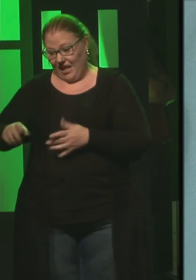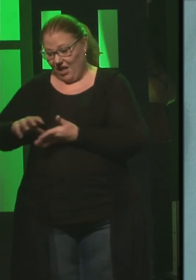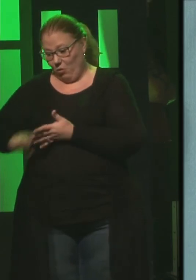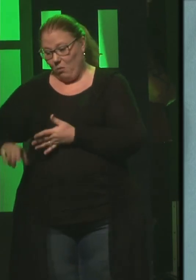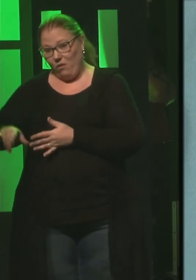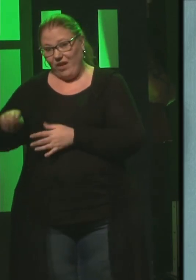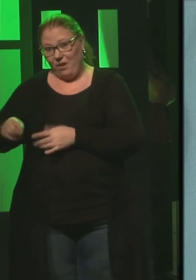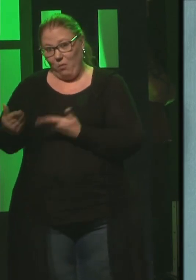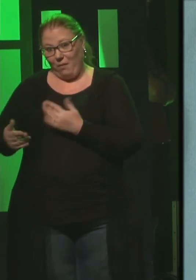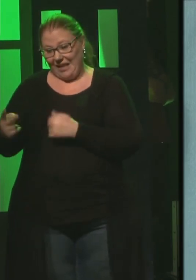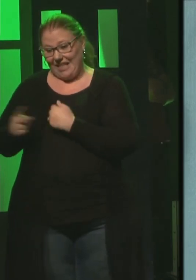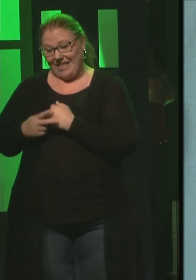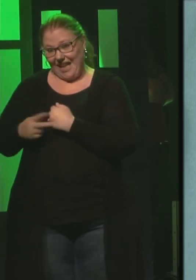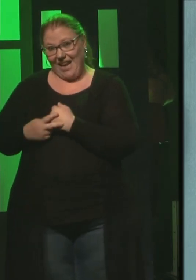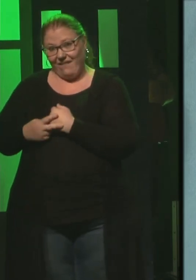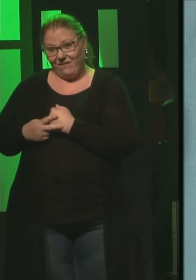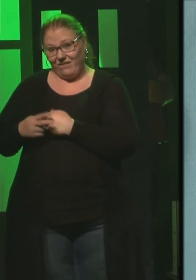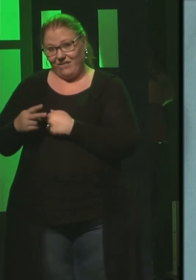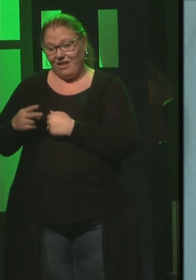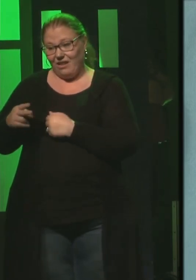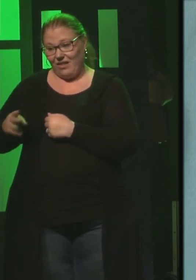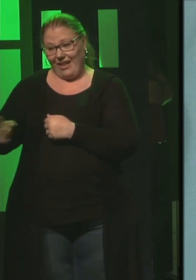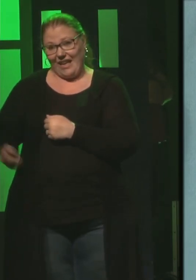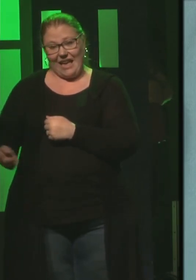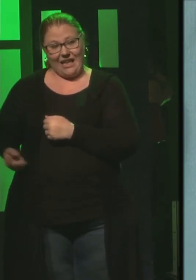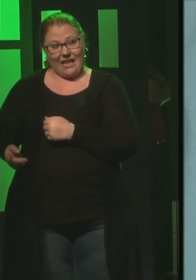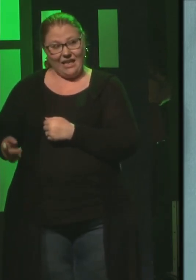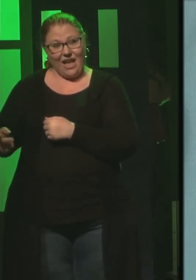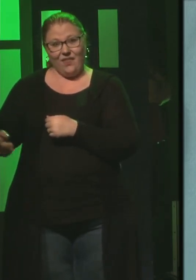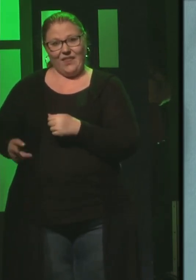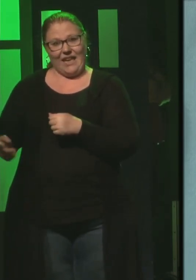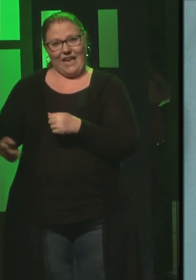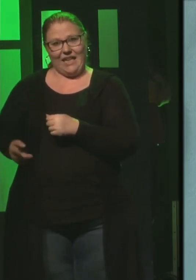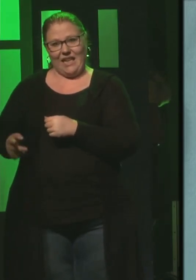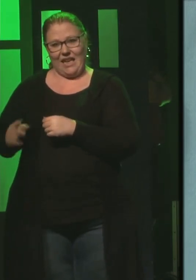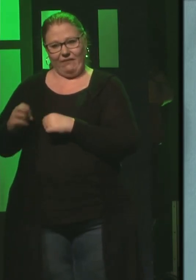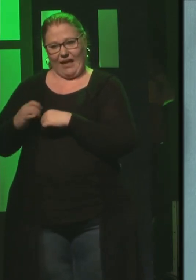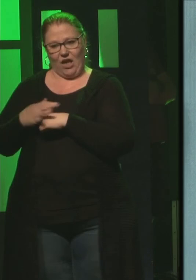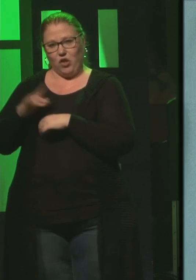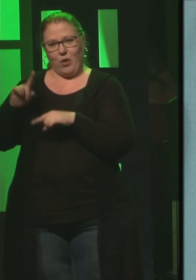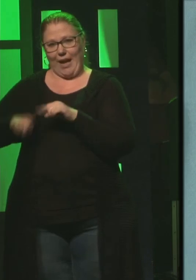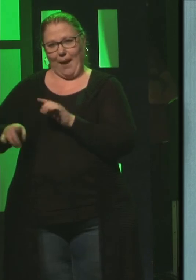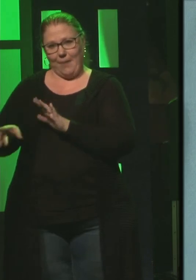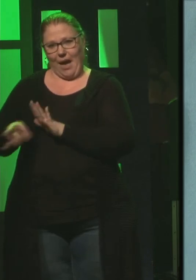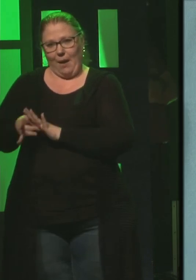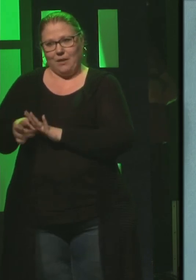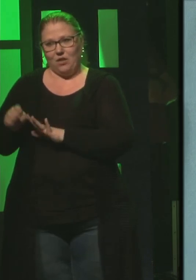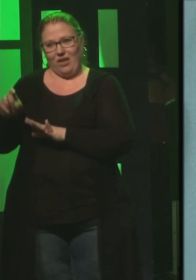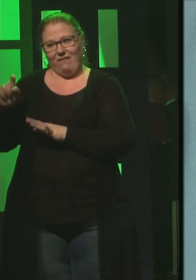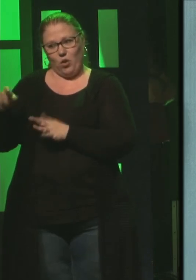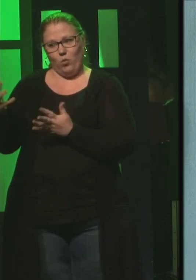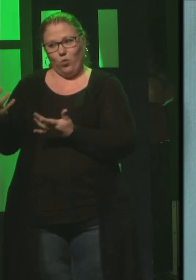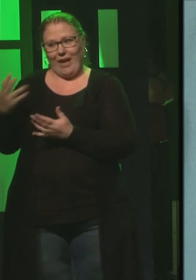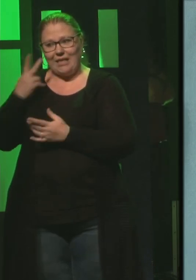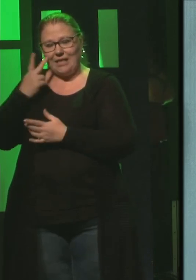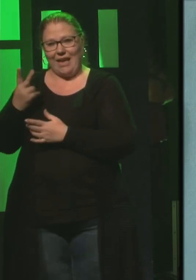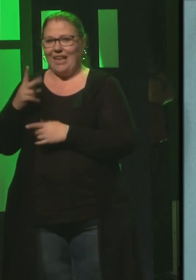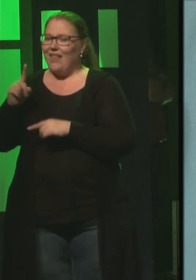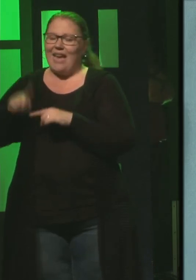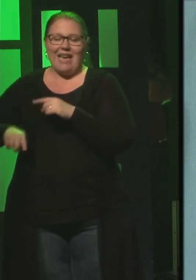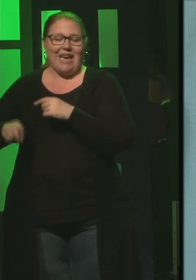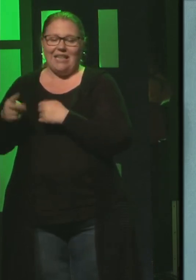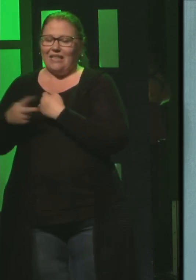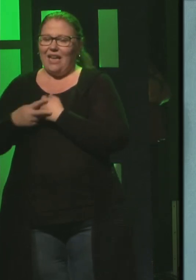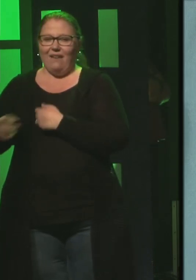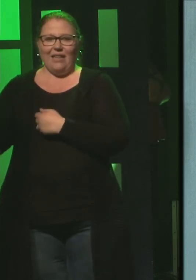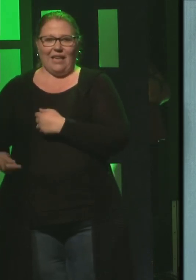but they could probably save the kidney. Kidney tumors cannot be biopsied, so we had to wait and see. It turned out they couldn't save the